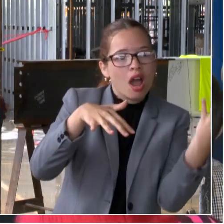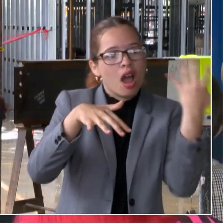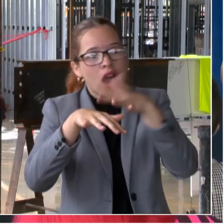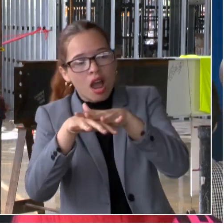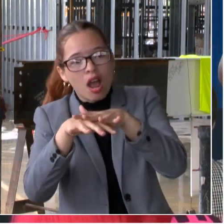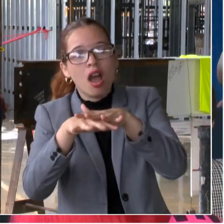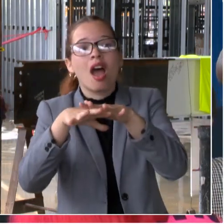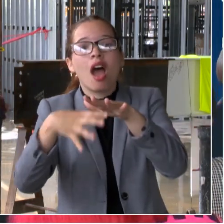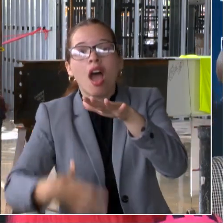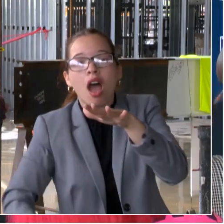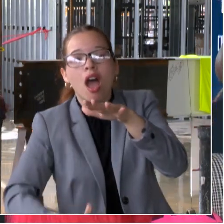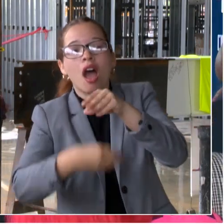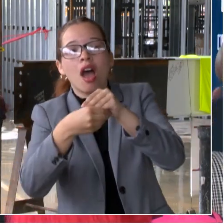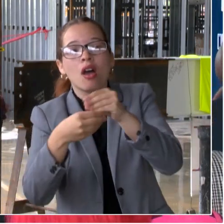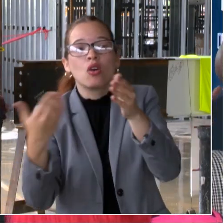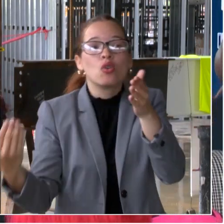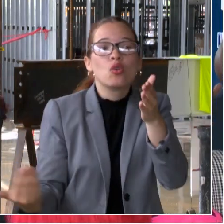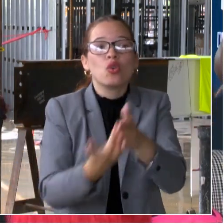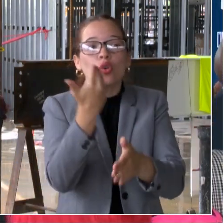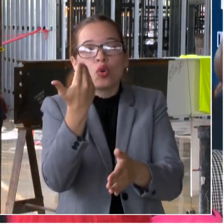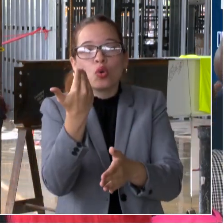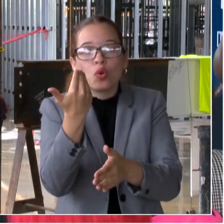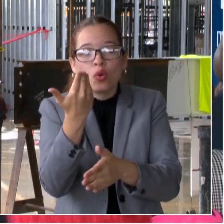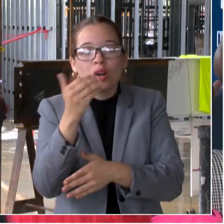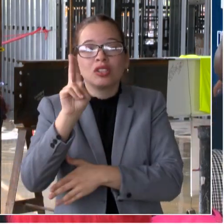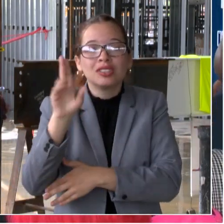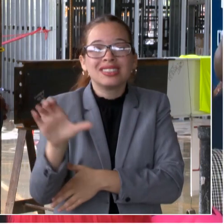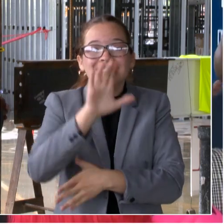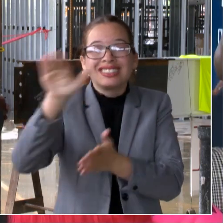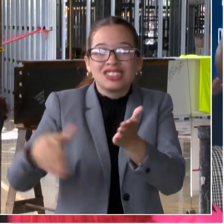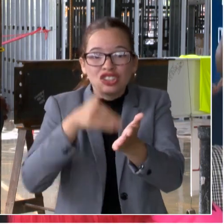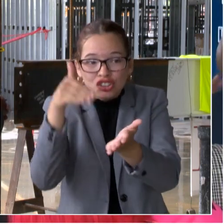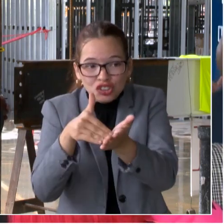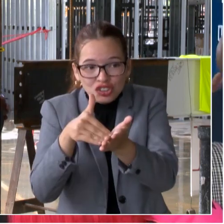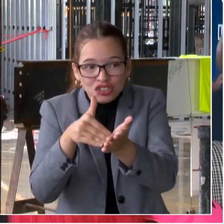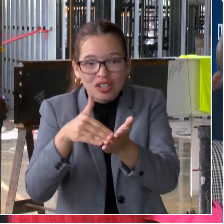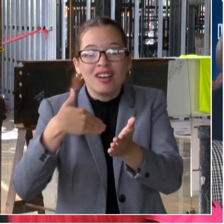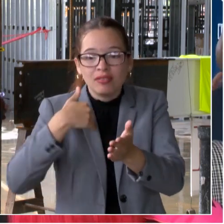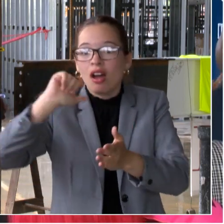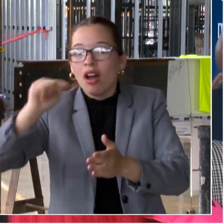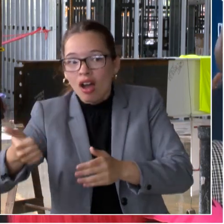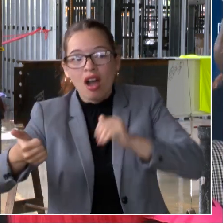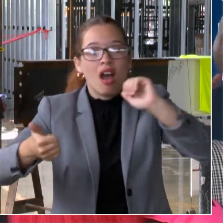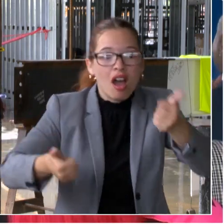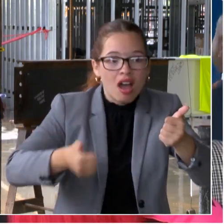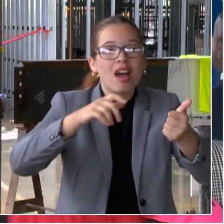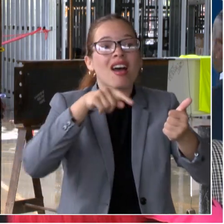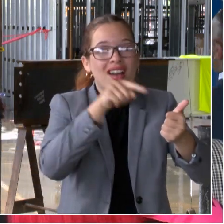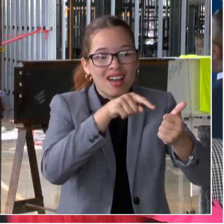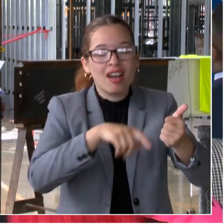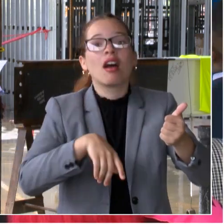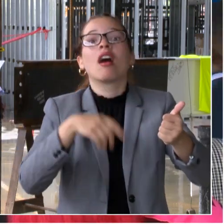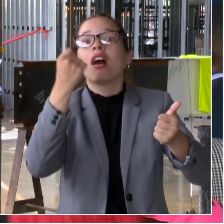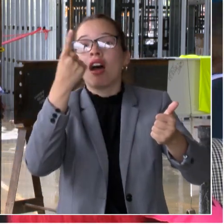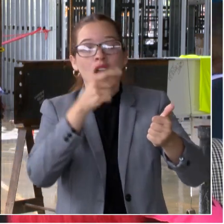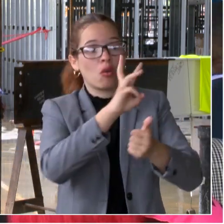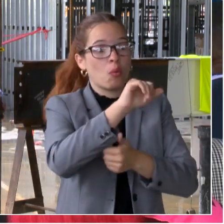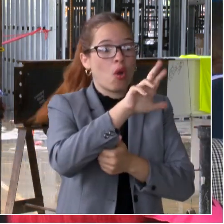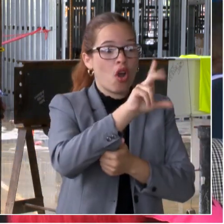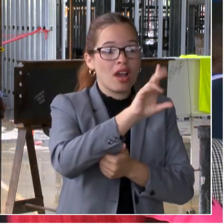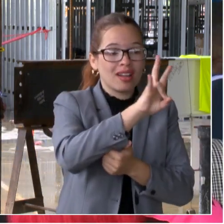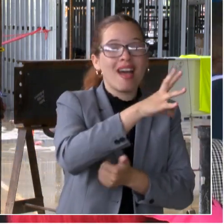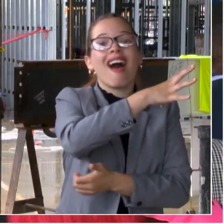It will be a facility that is integrated with our existing healthcare providers, including